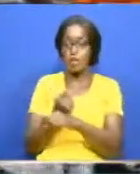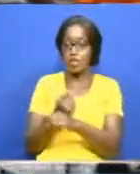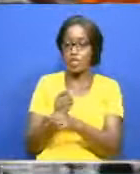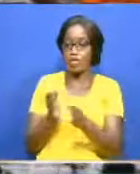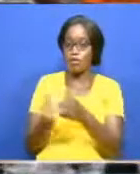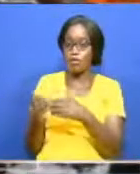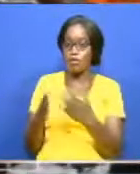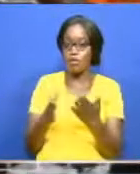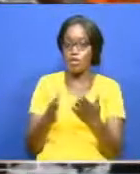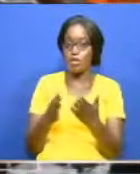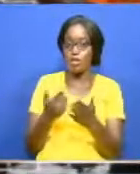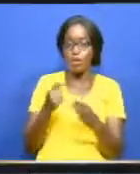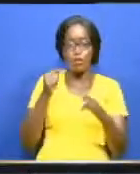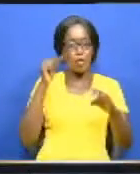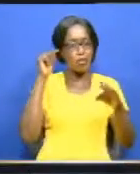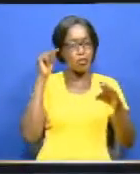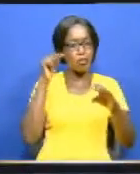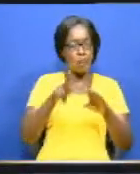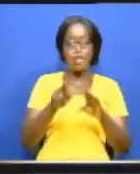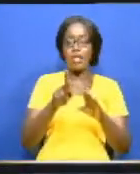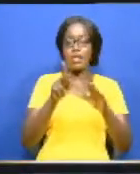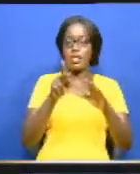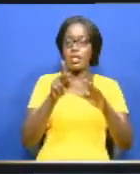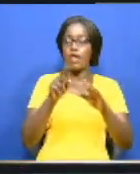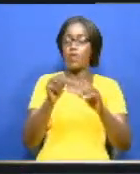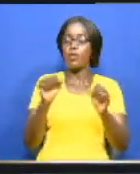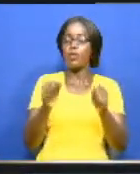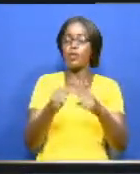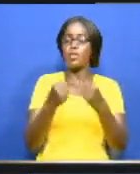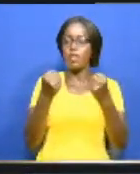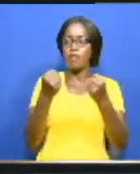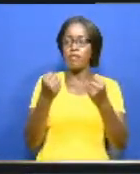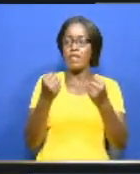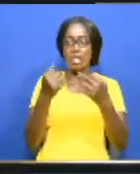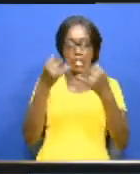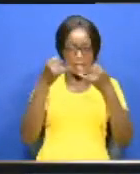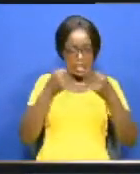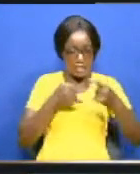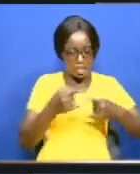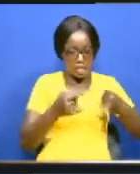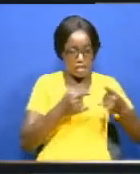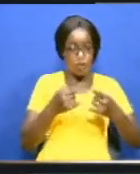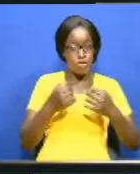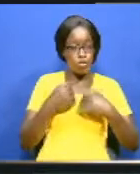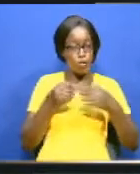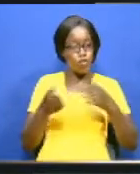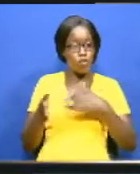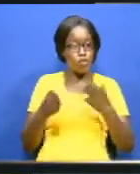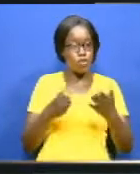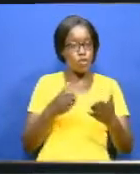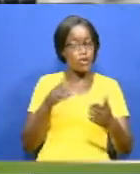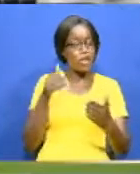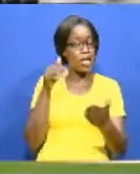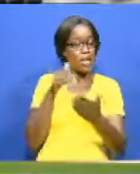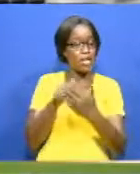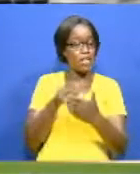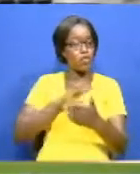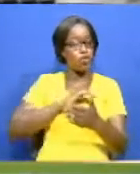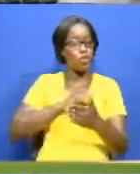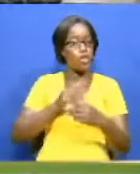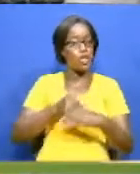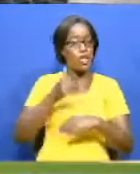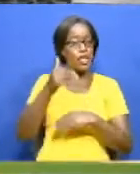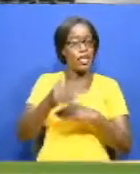Jimenez's penalty was saved. They struggled to create chances after that and failed to hold on for extra time, as